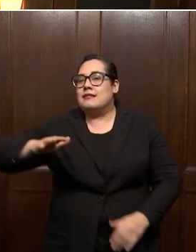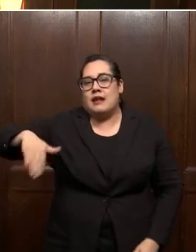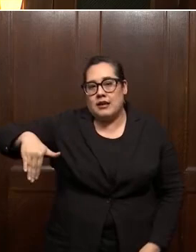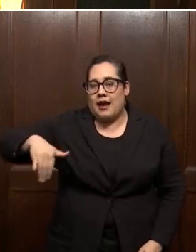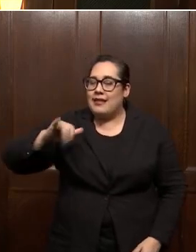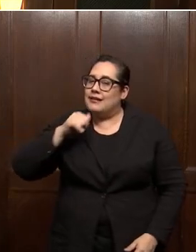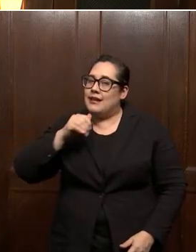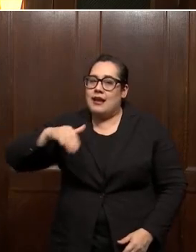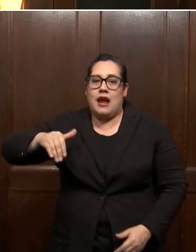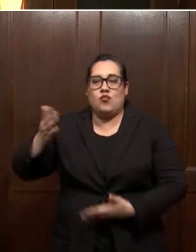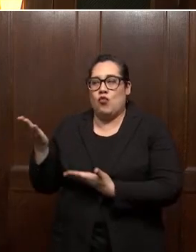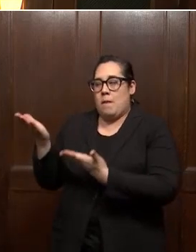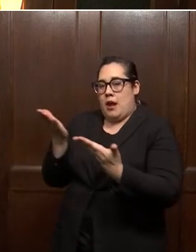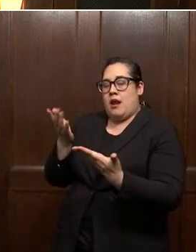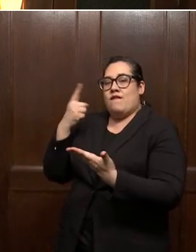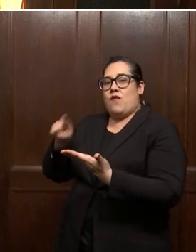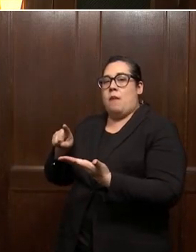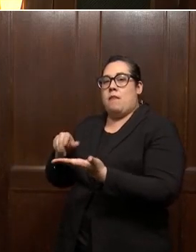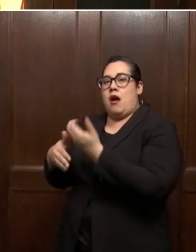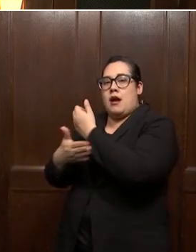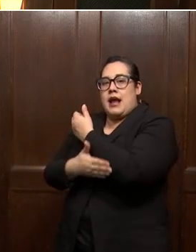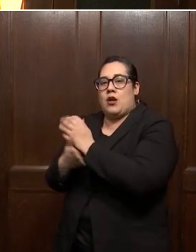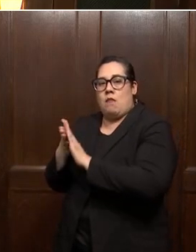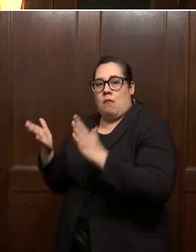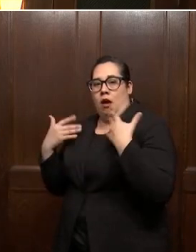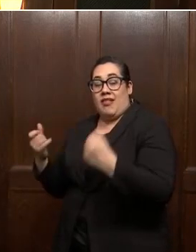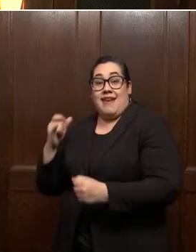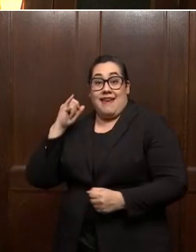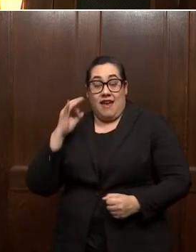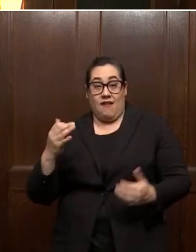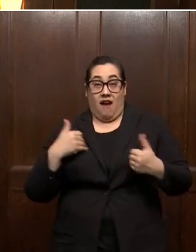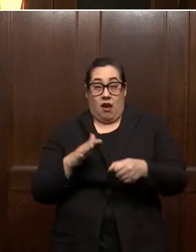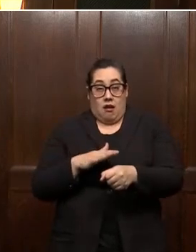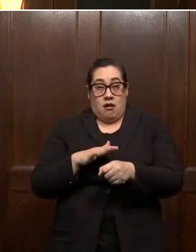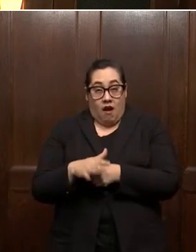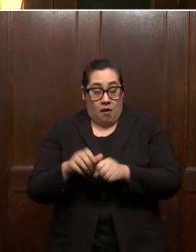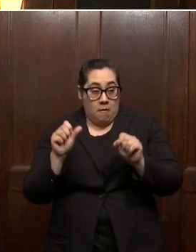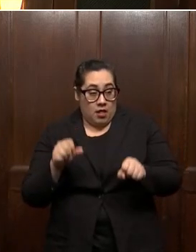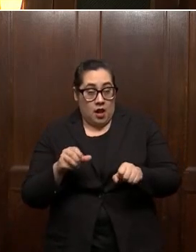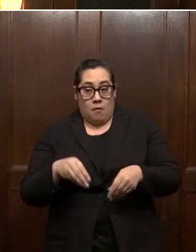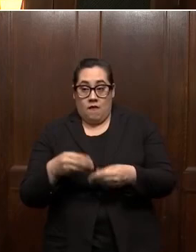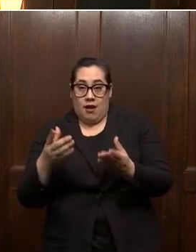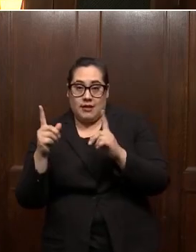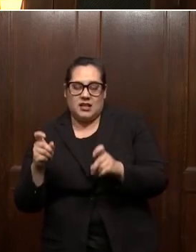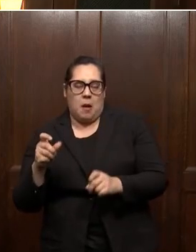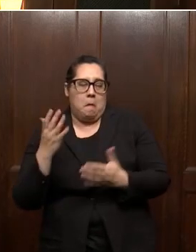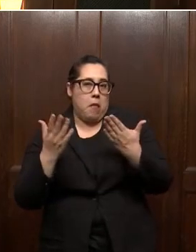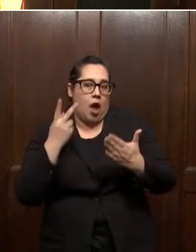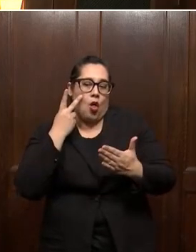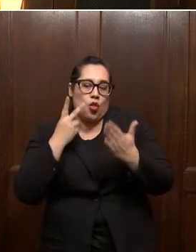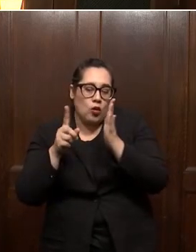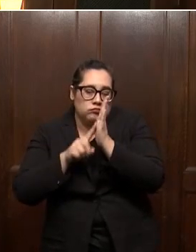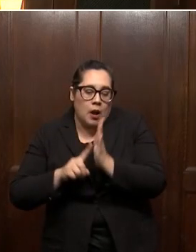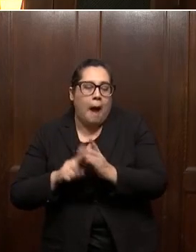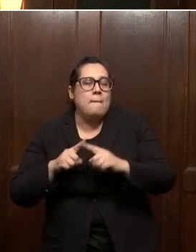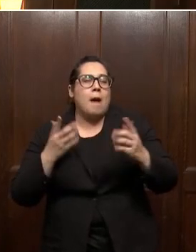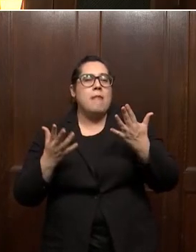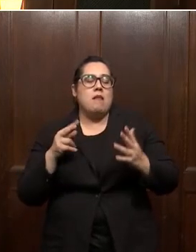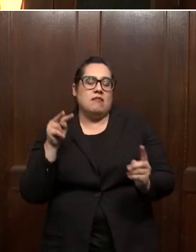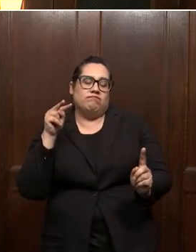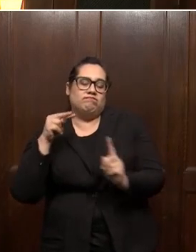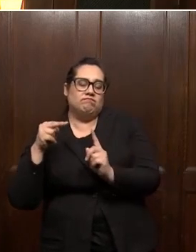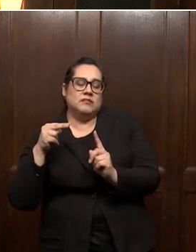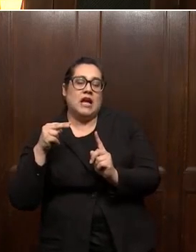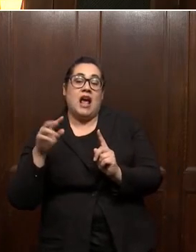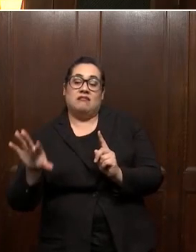That's not yet the recommendation from County Public Health. If we have enough capacity, we may look at that. And we may look at it in a way that can take